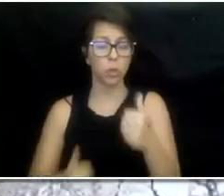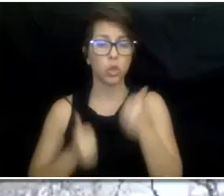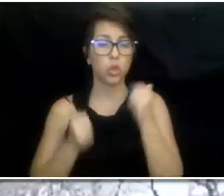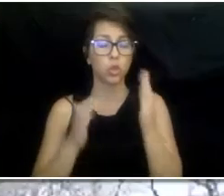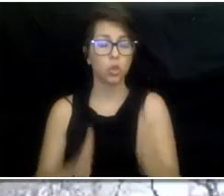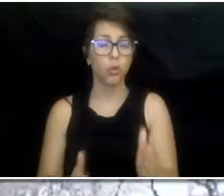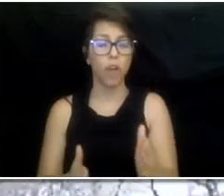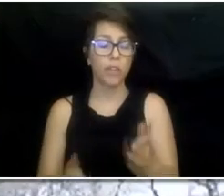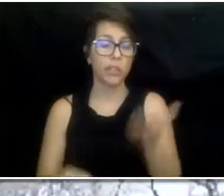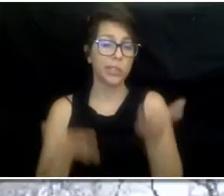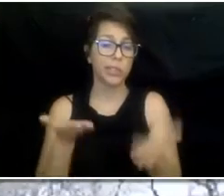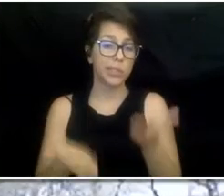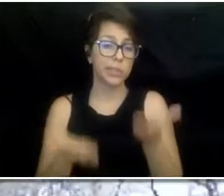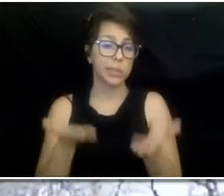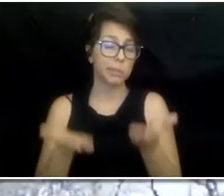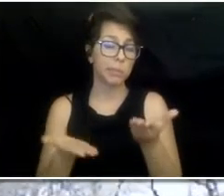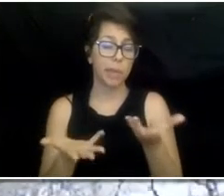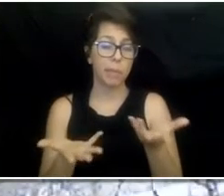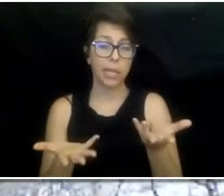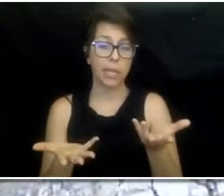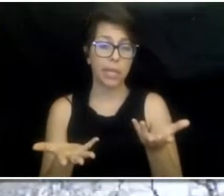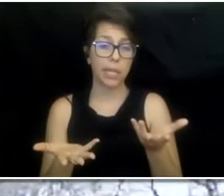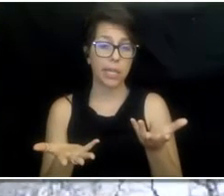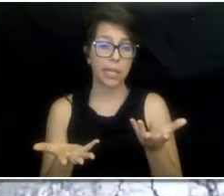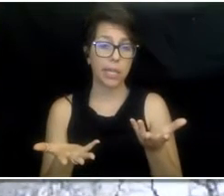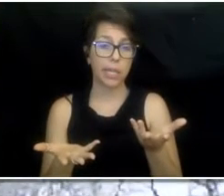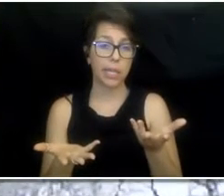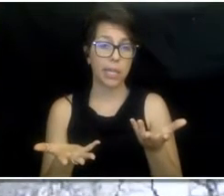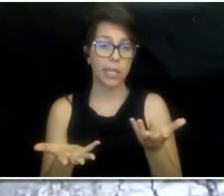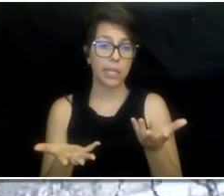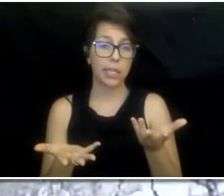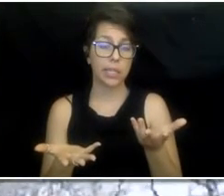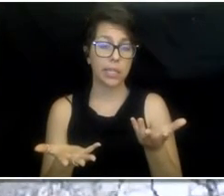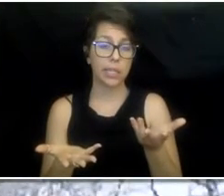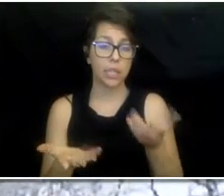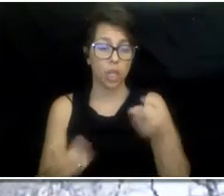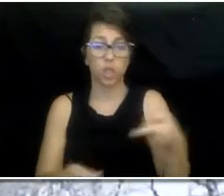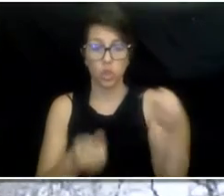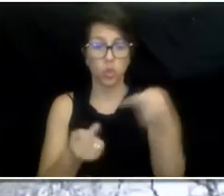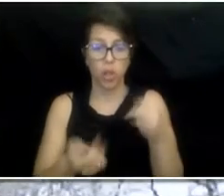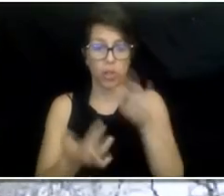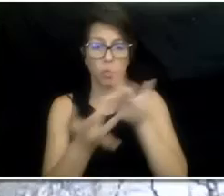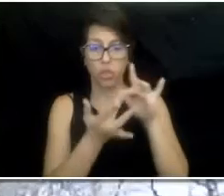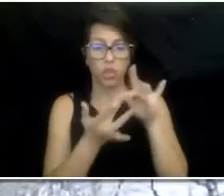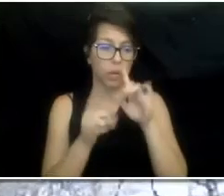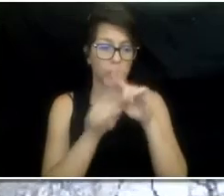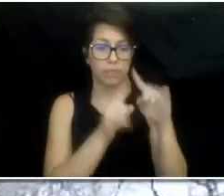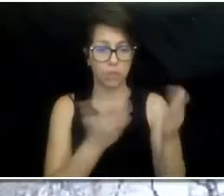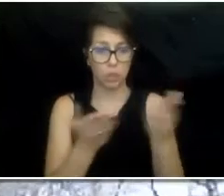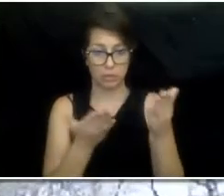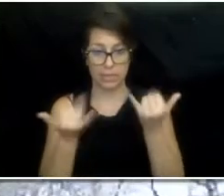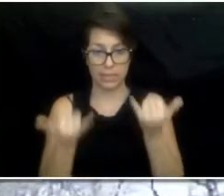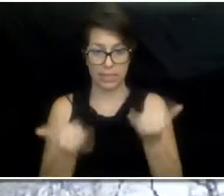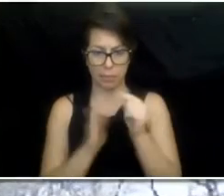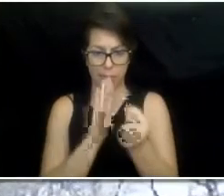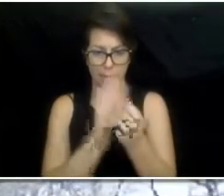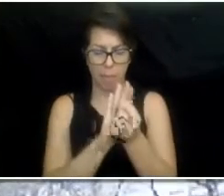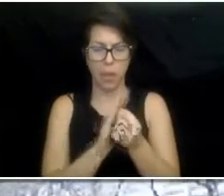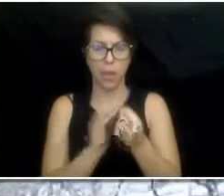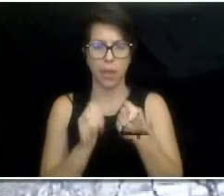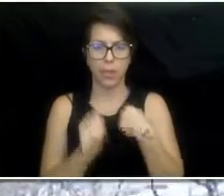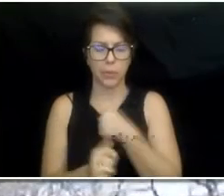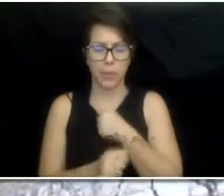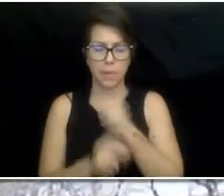really thinking about what we could immediately push out looking at social media thinking about the tools that we had at our fingertips at that